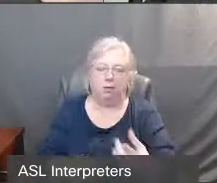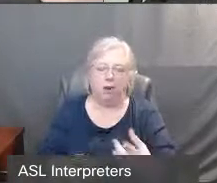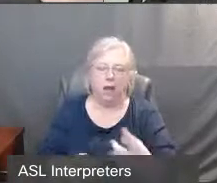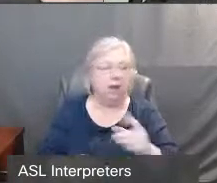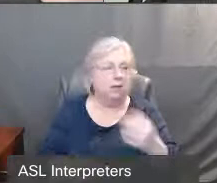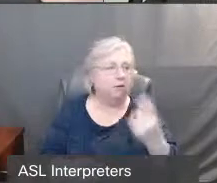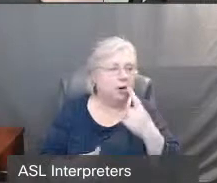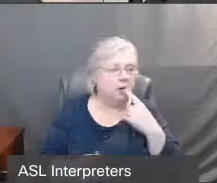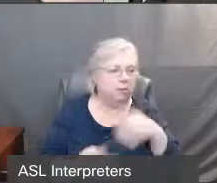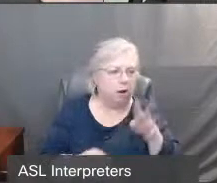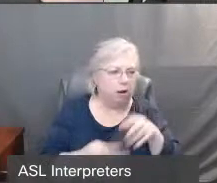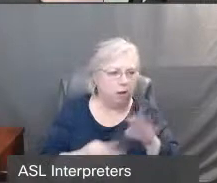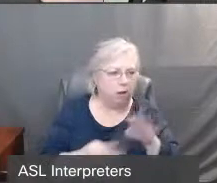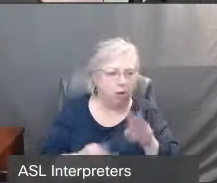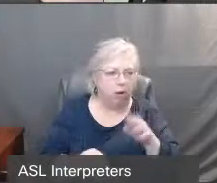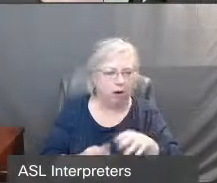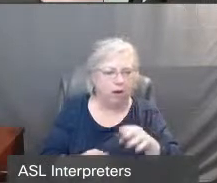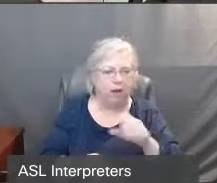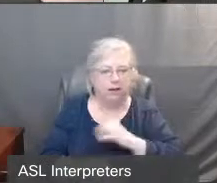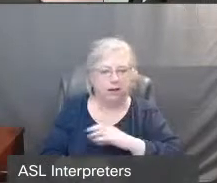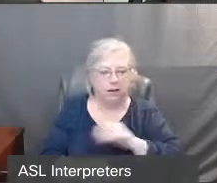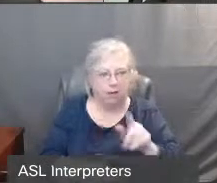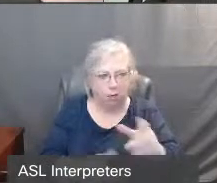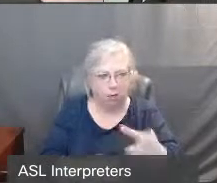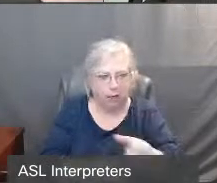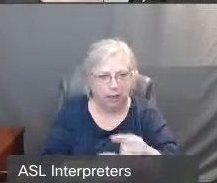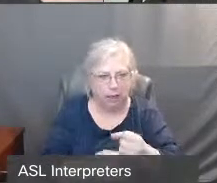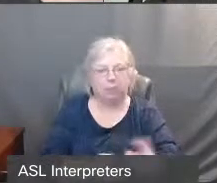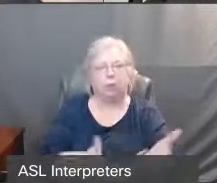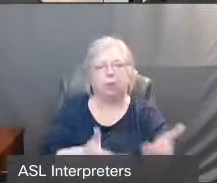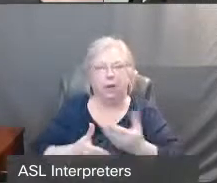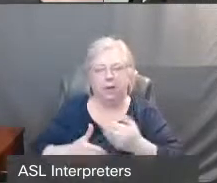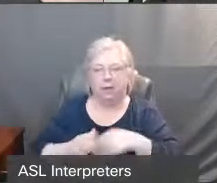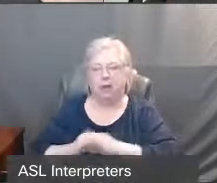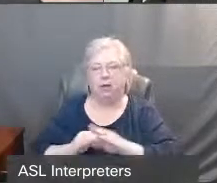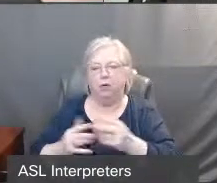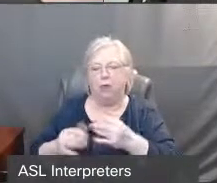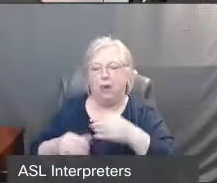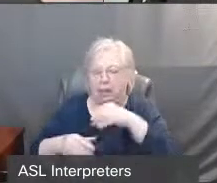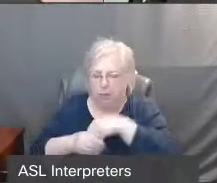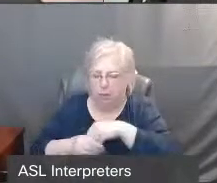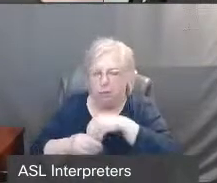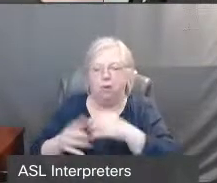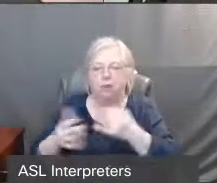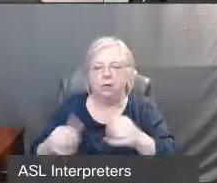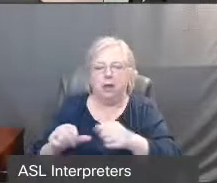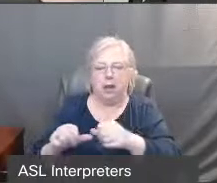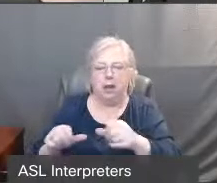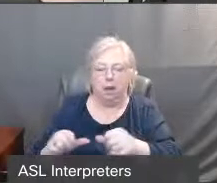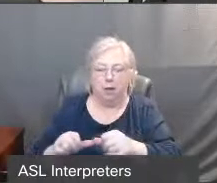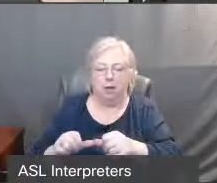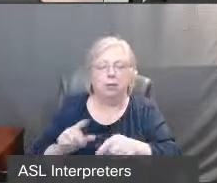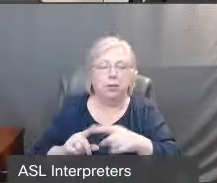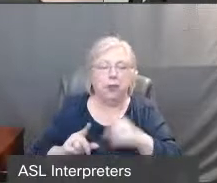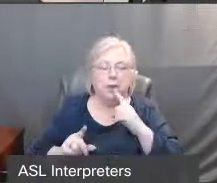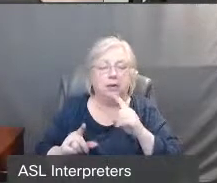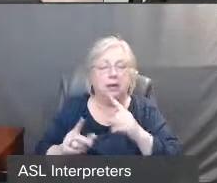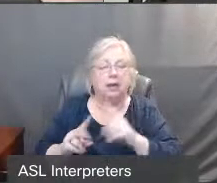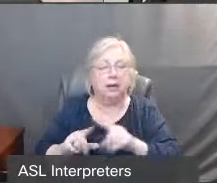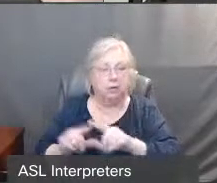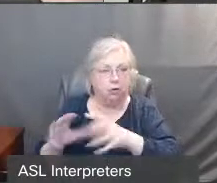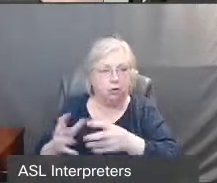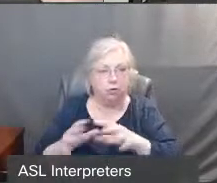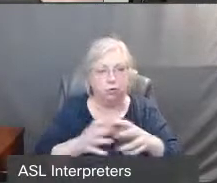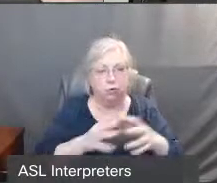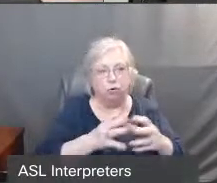barking incessantly, they will come inside to the play area. We also will be taking them out in different groups, so they all won't